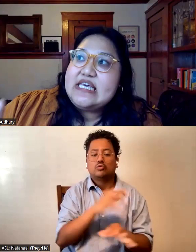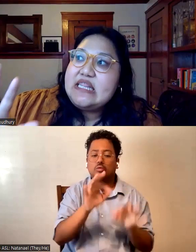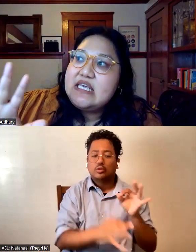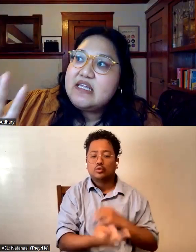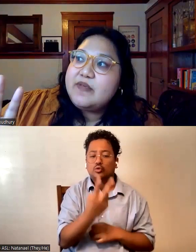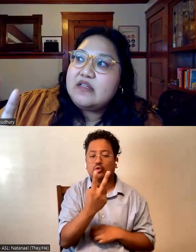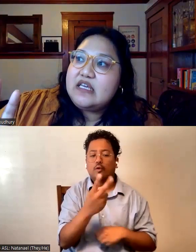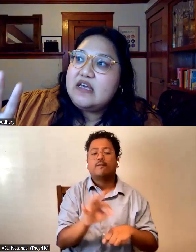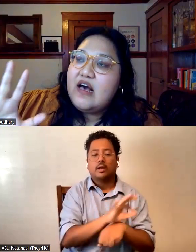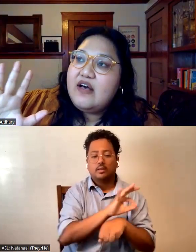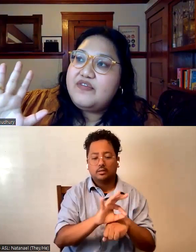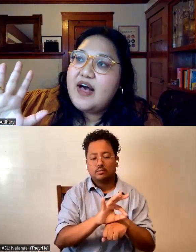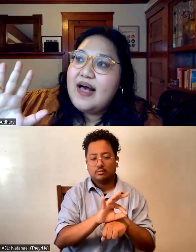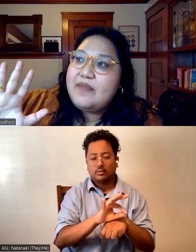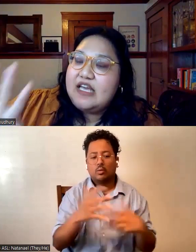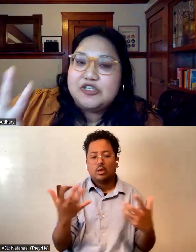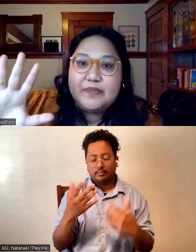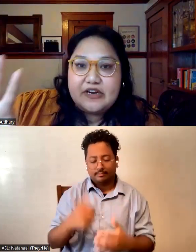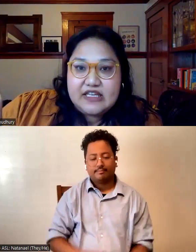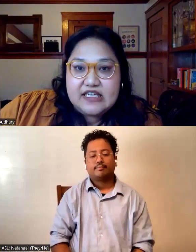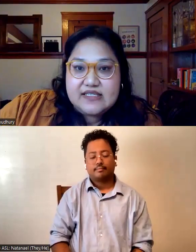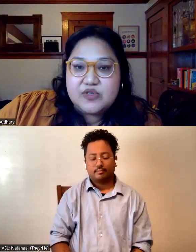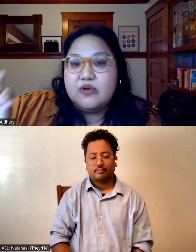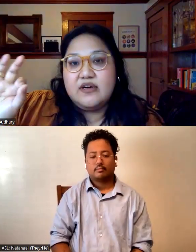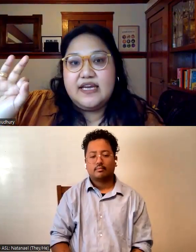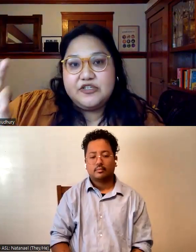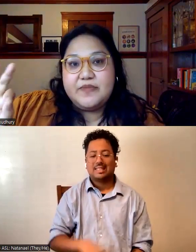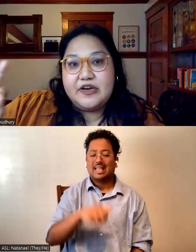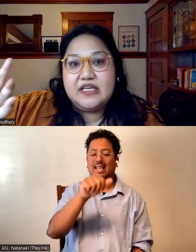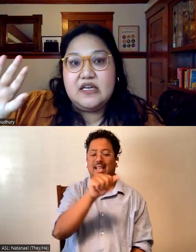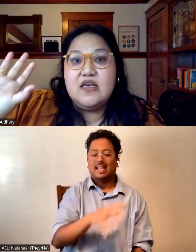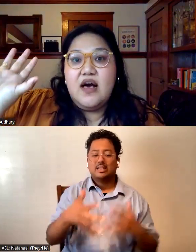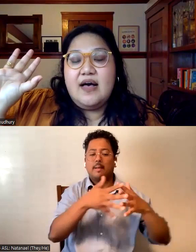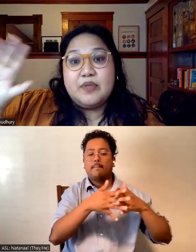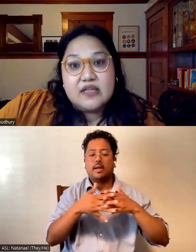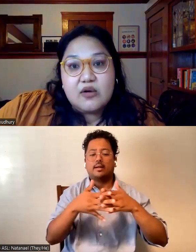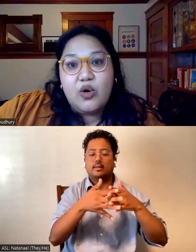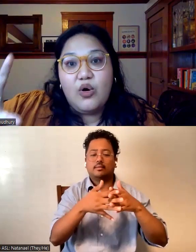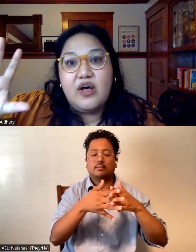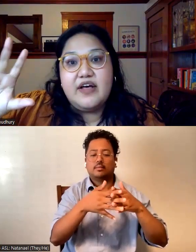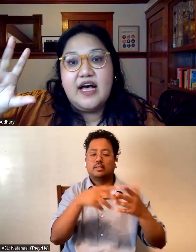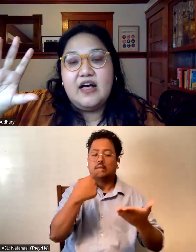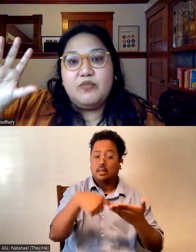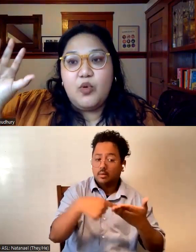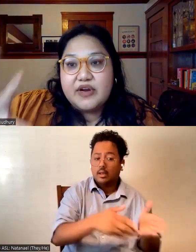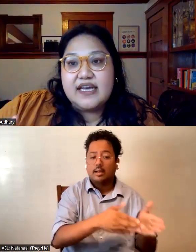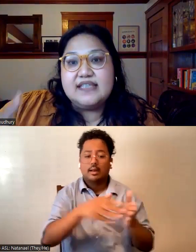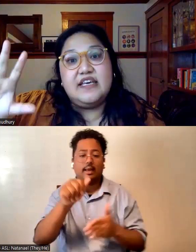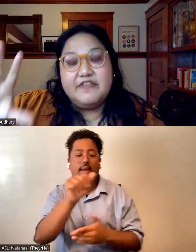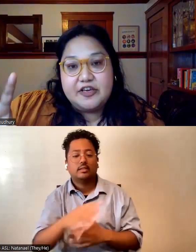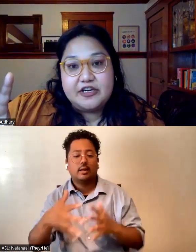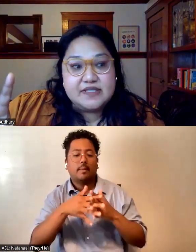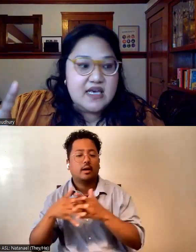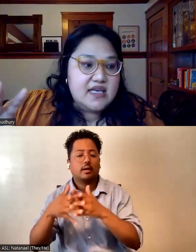one, the inability of Asian Americanist or Asian American political